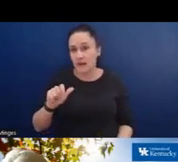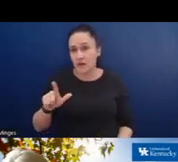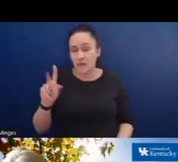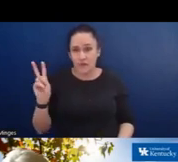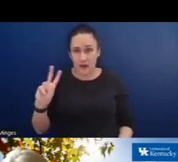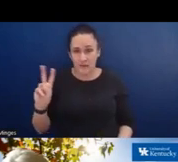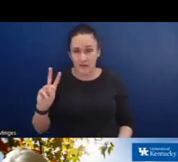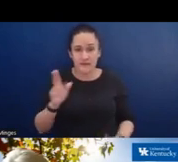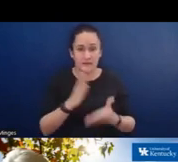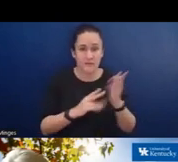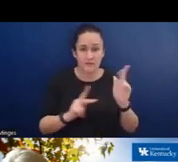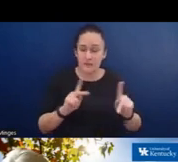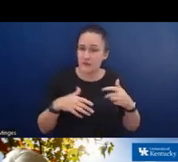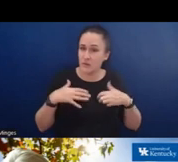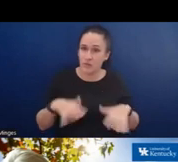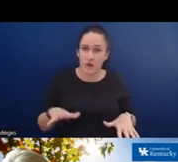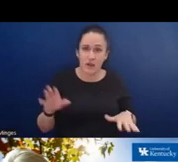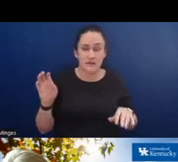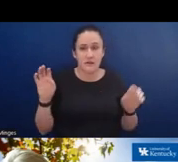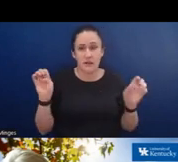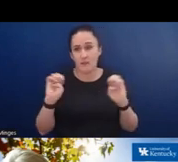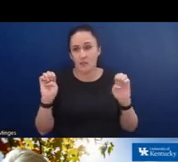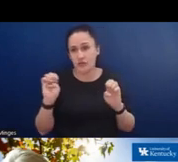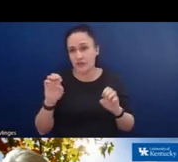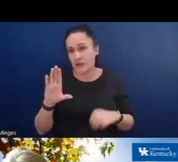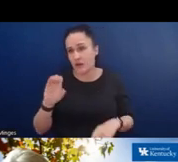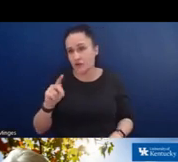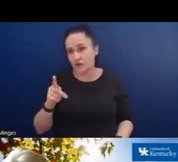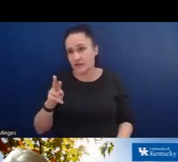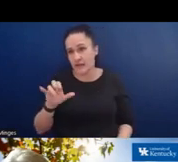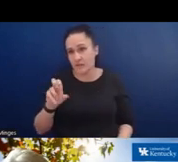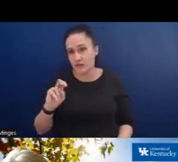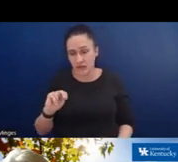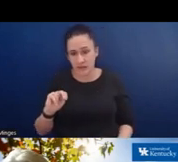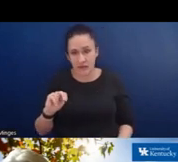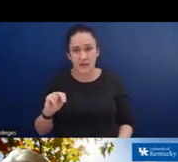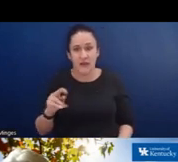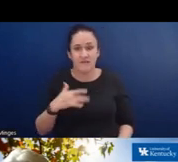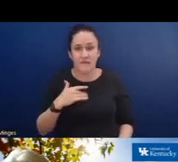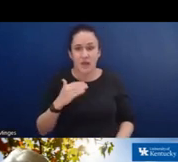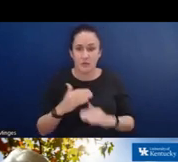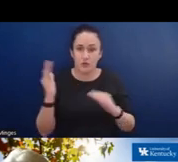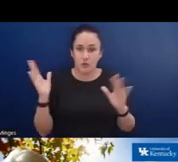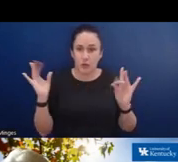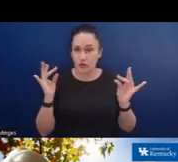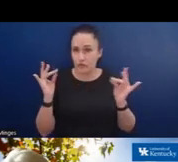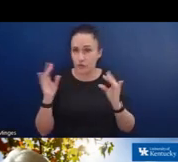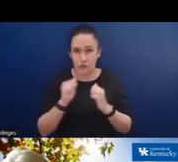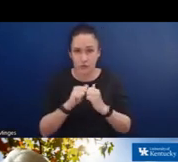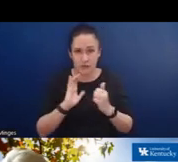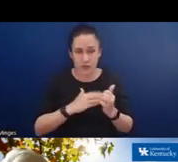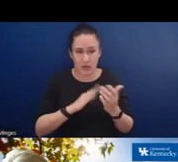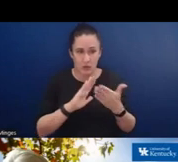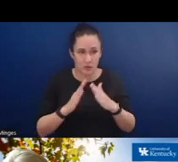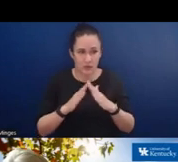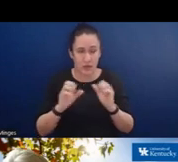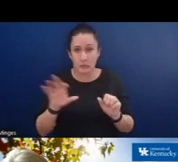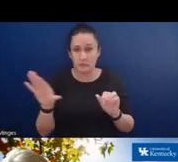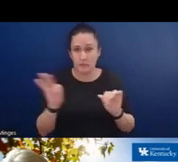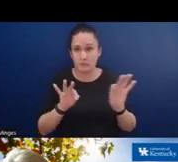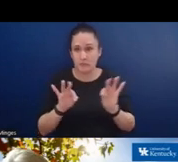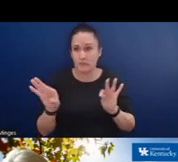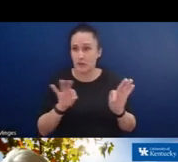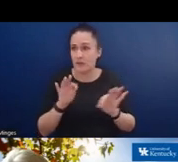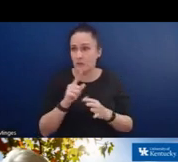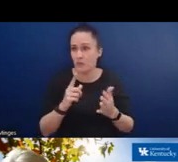want emergency contraception. It perhaps felt too controversial in their communities. And so they kind of could pick and choose the pieces